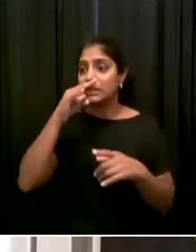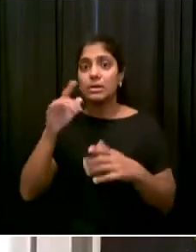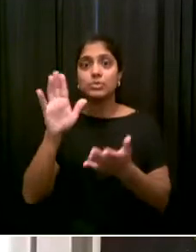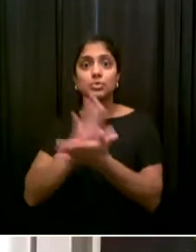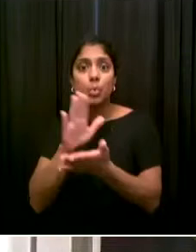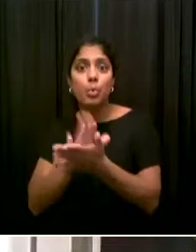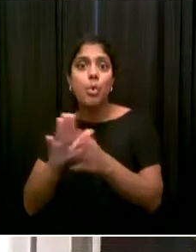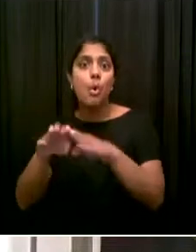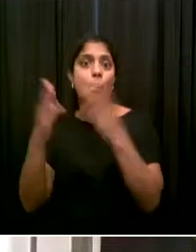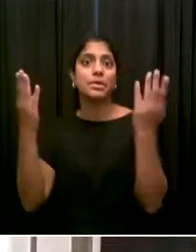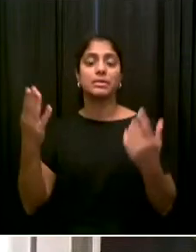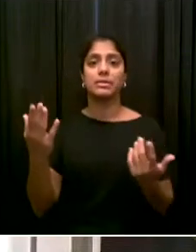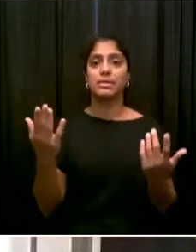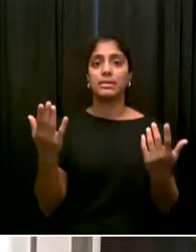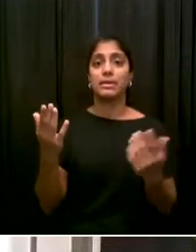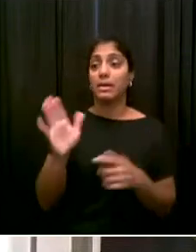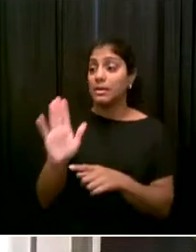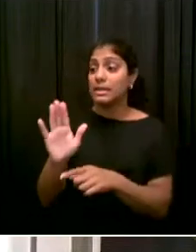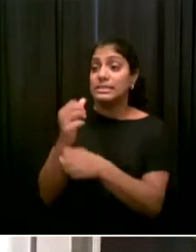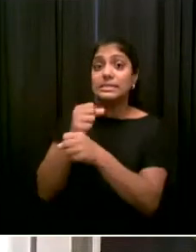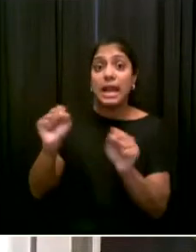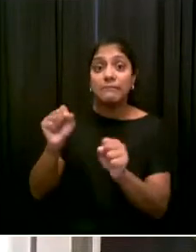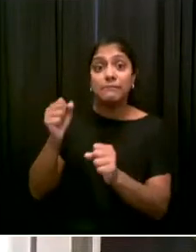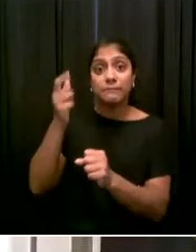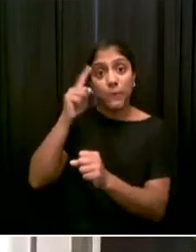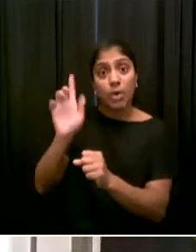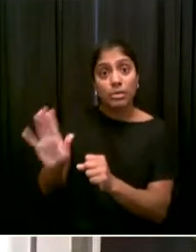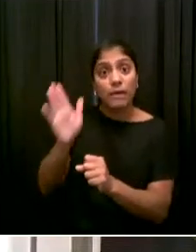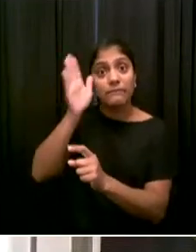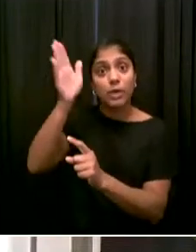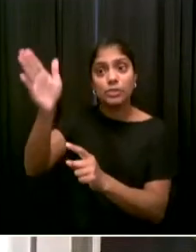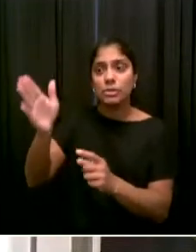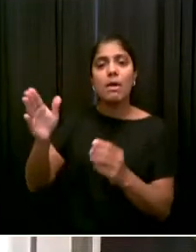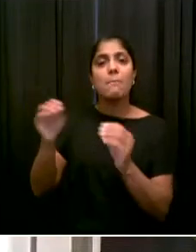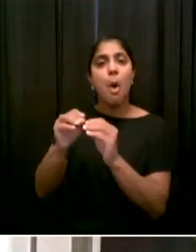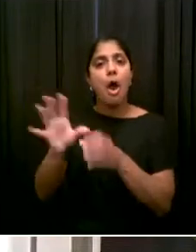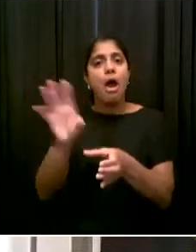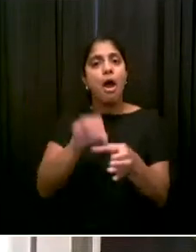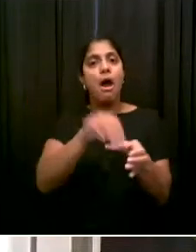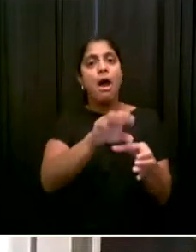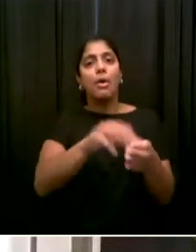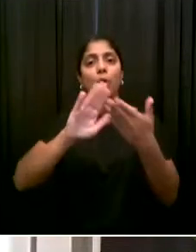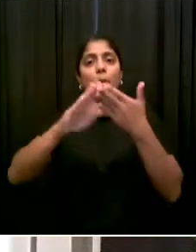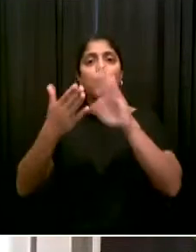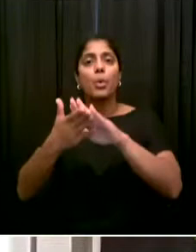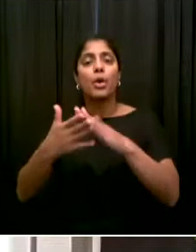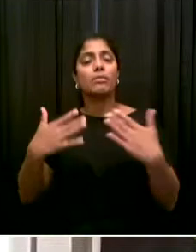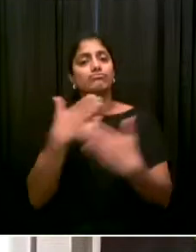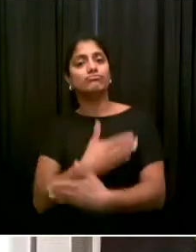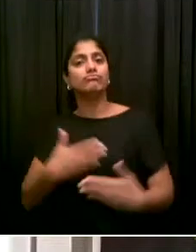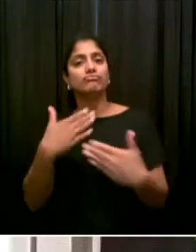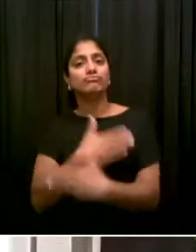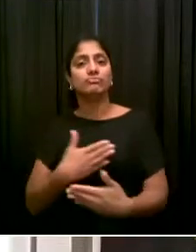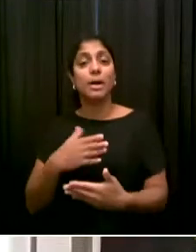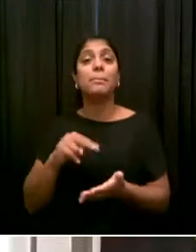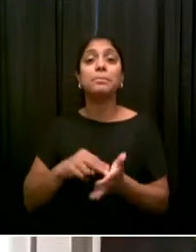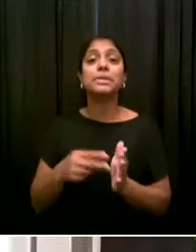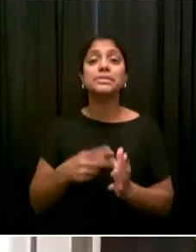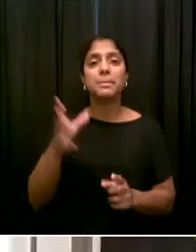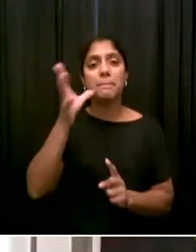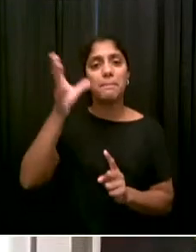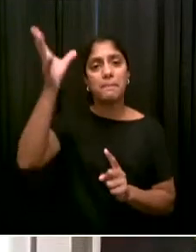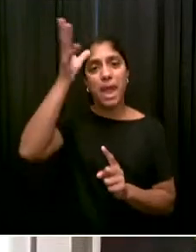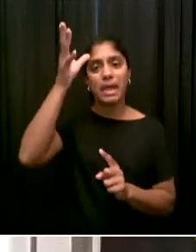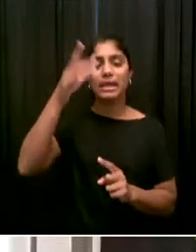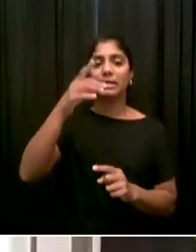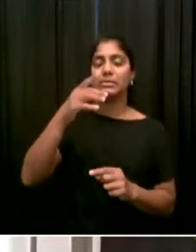be safe, as well as giving parents the opportunity to make sure that their children are safe. So thank you so much and congratulations on